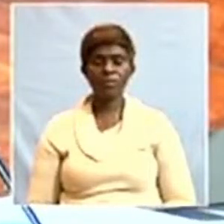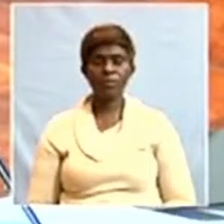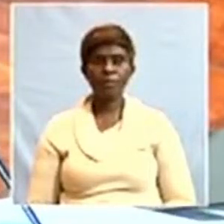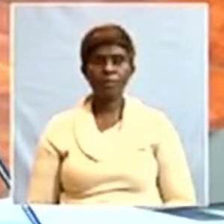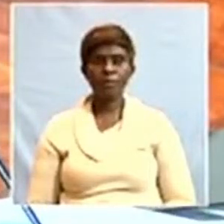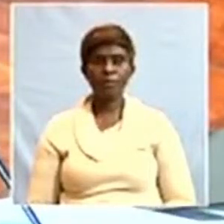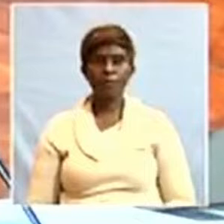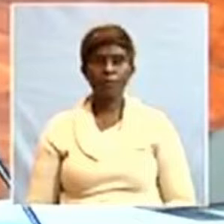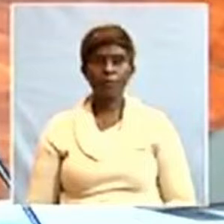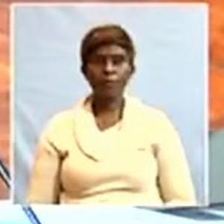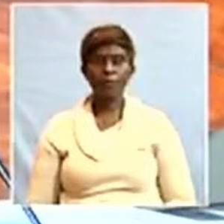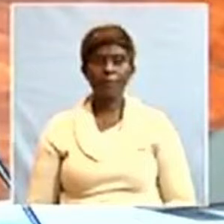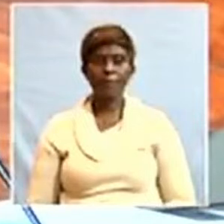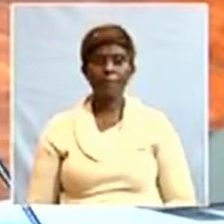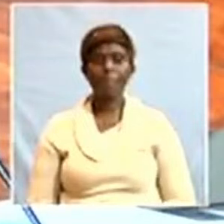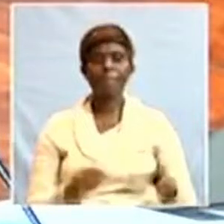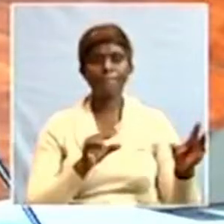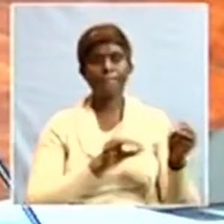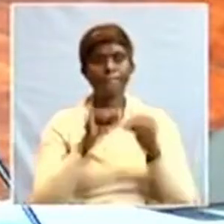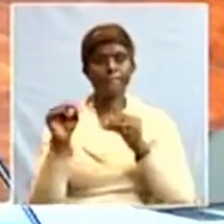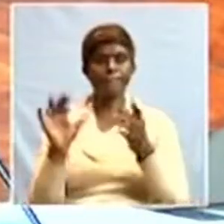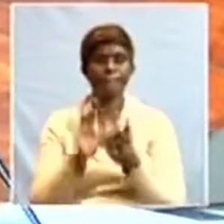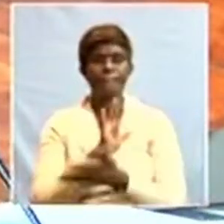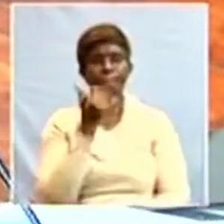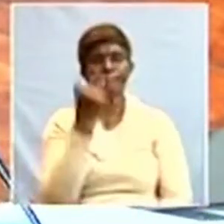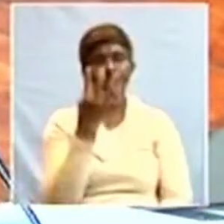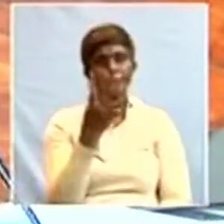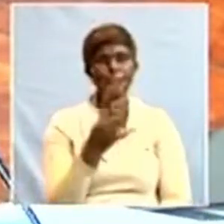We'll go to page 14.